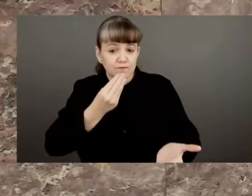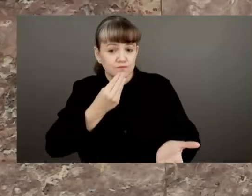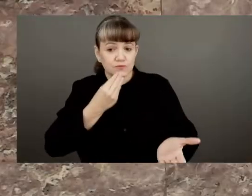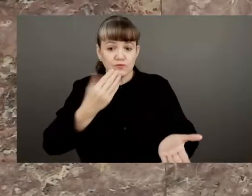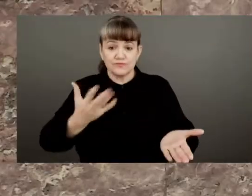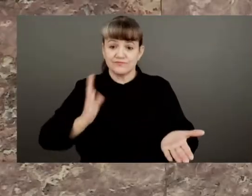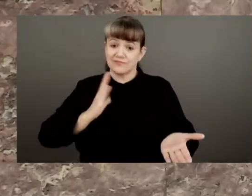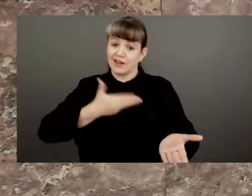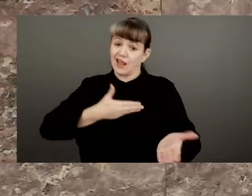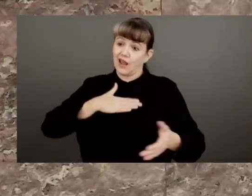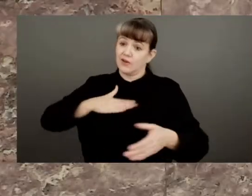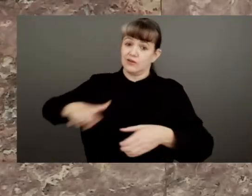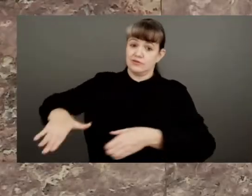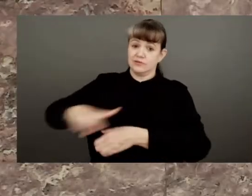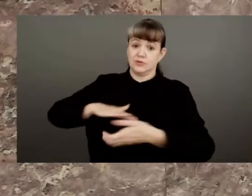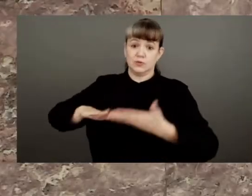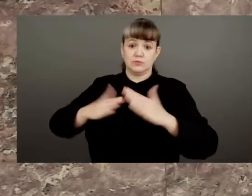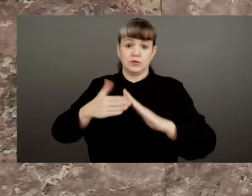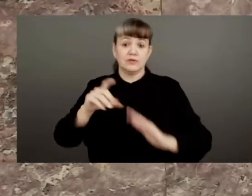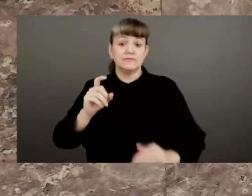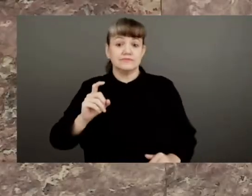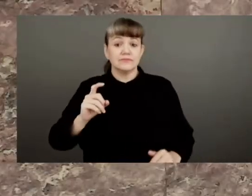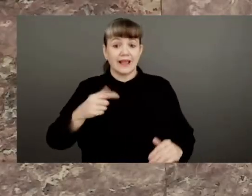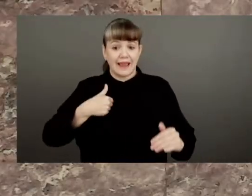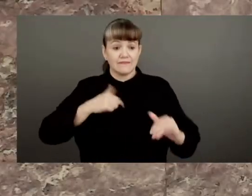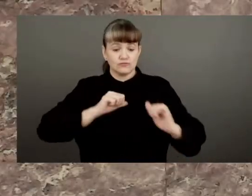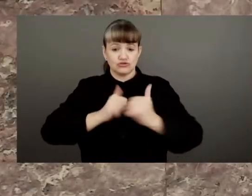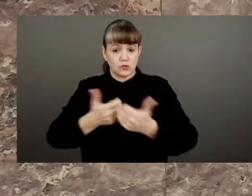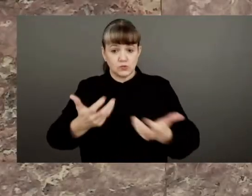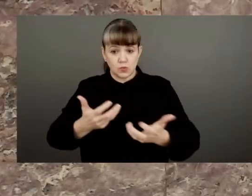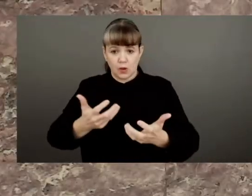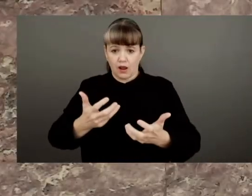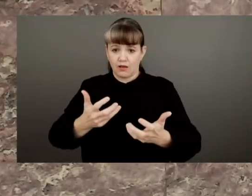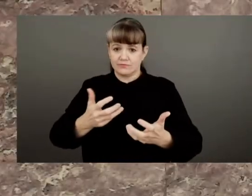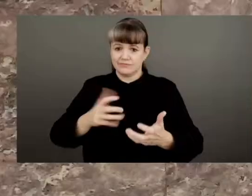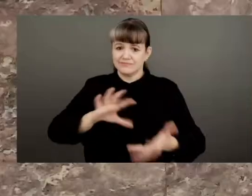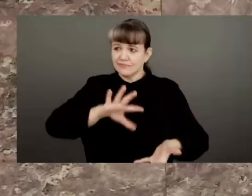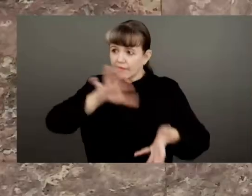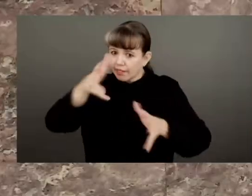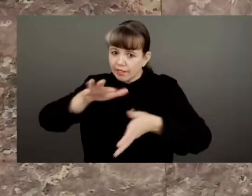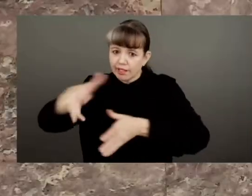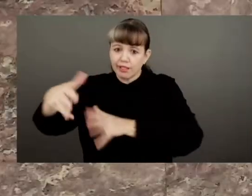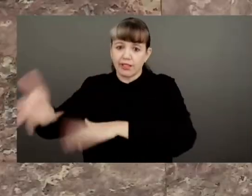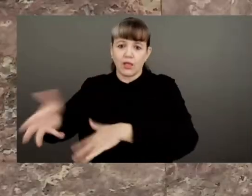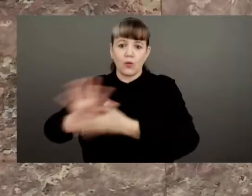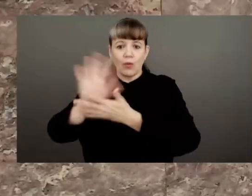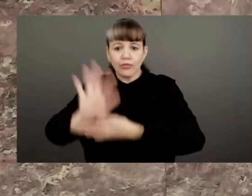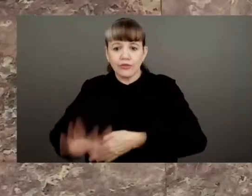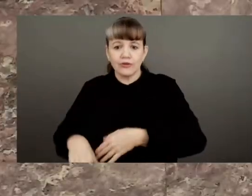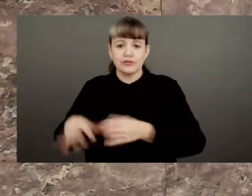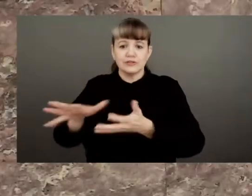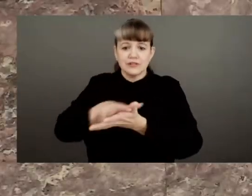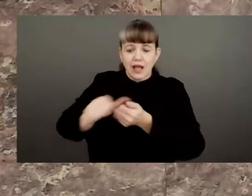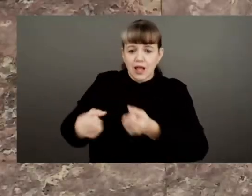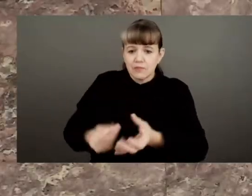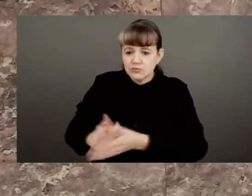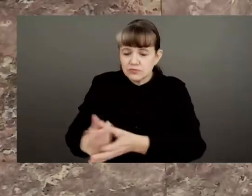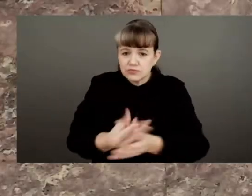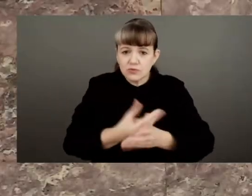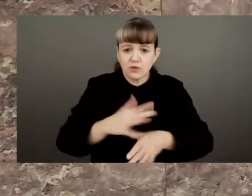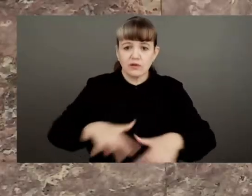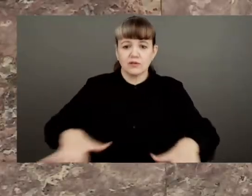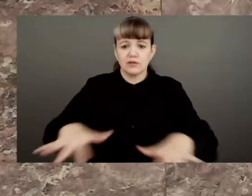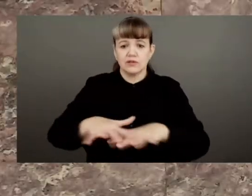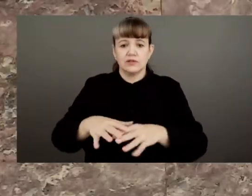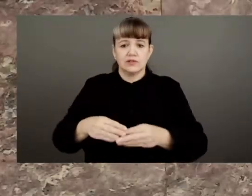crops, lands, structures, equipment, and livelihoods. Our past summers in BC also brought to light additional challenges of extremely